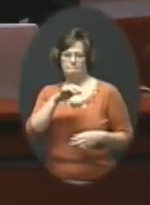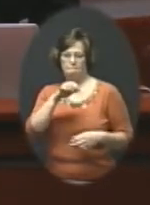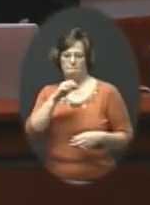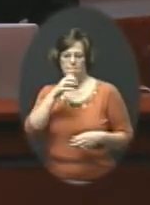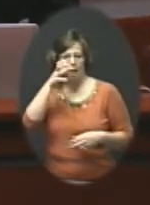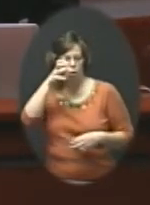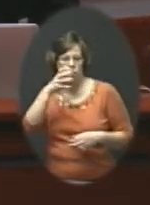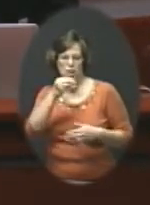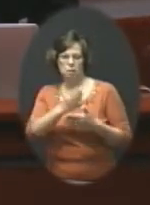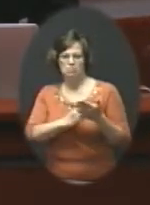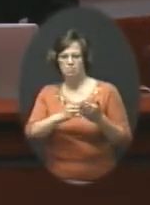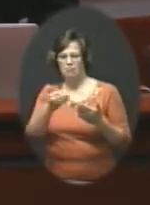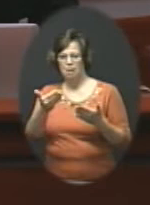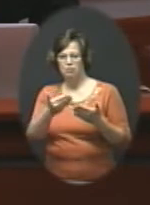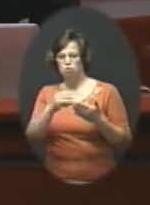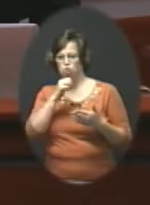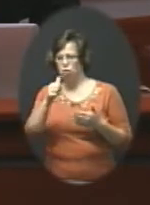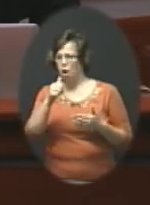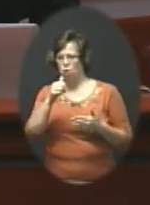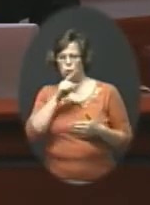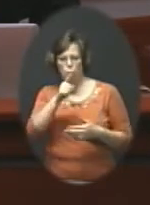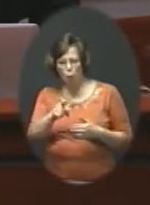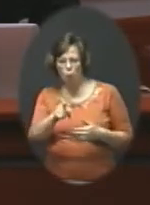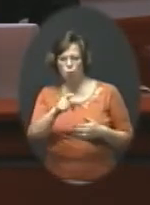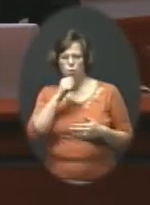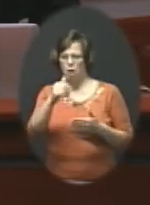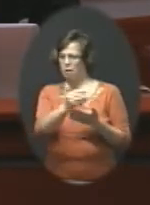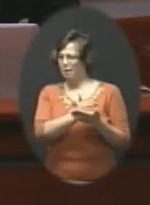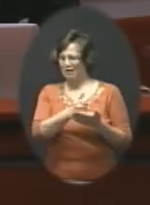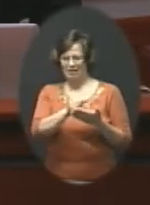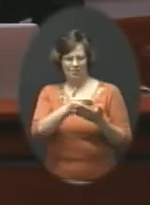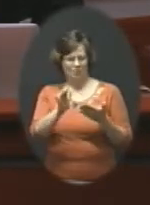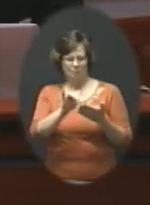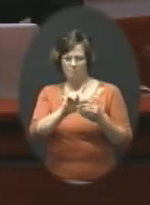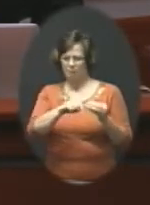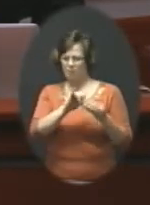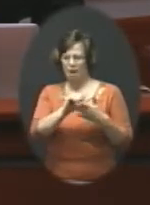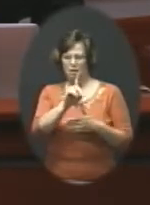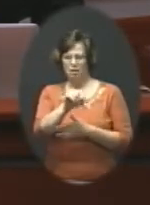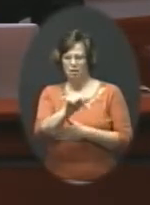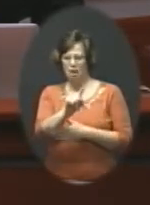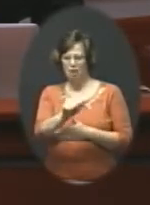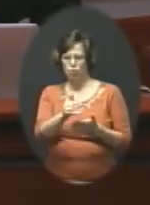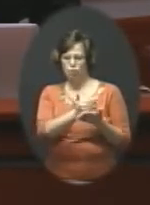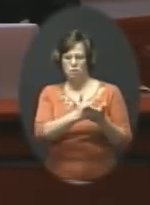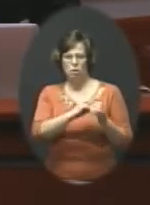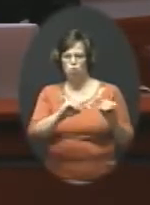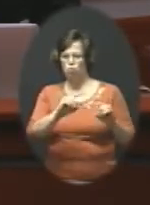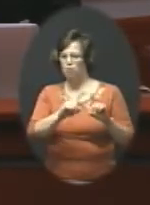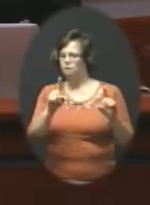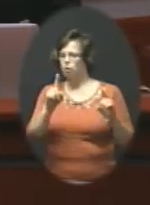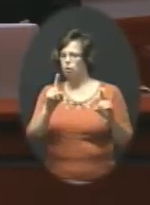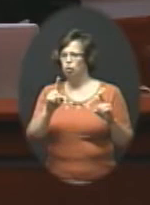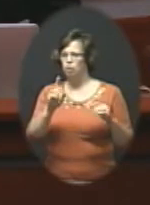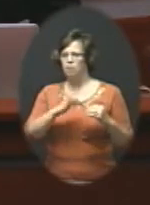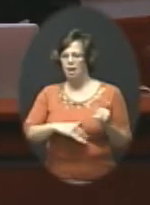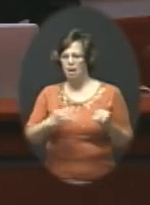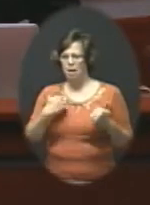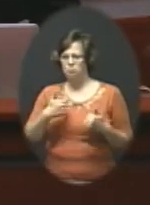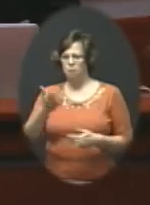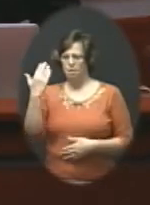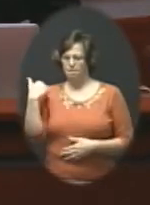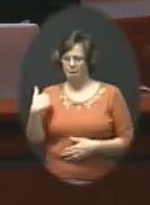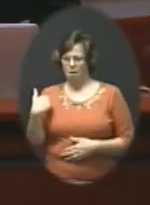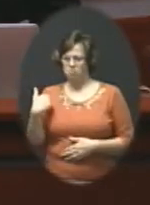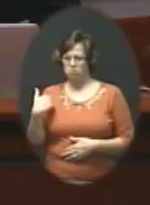of things that are absolutely not true. We're not collecting anything like that. The data that we're collecting is no different than it has been in the